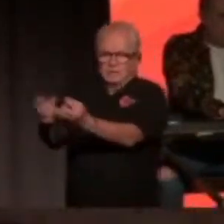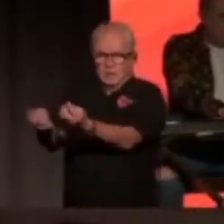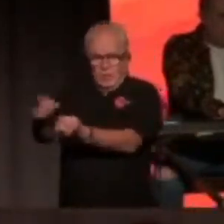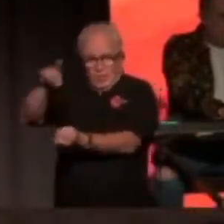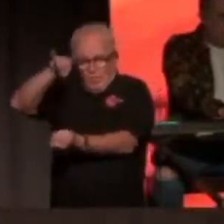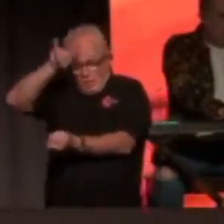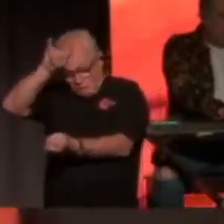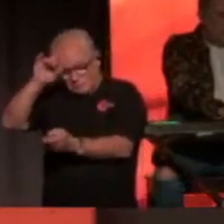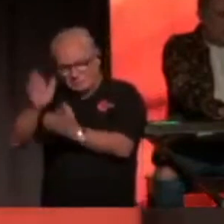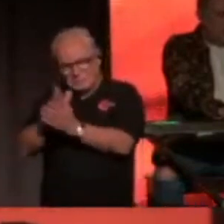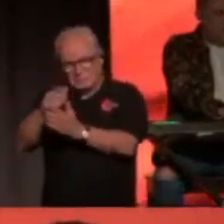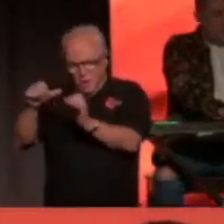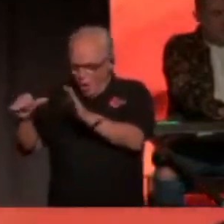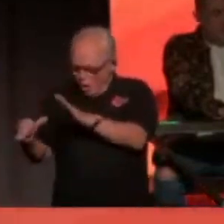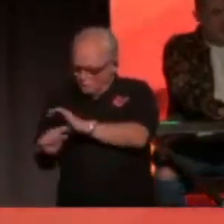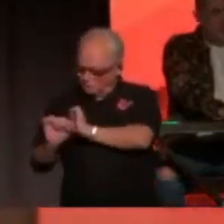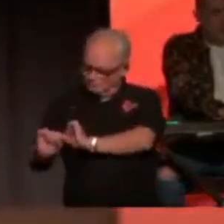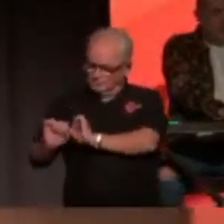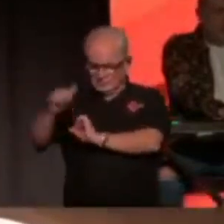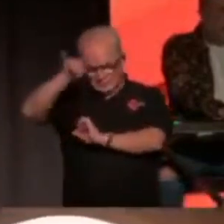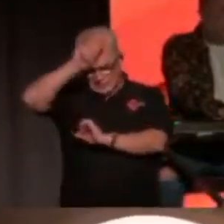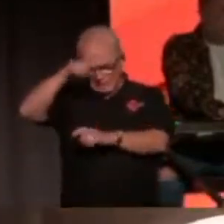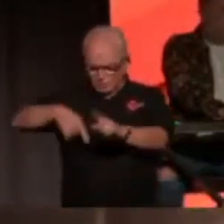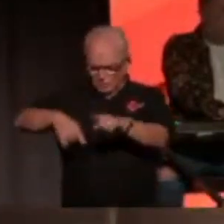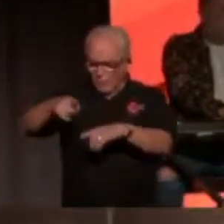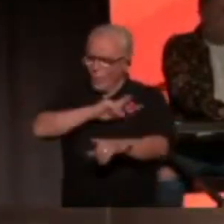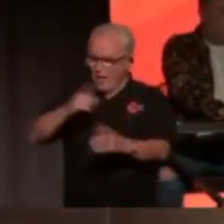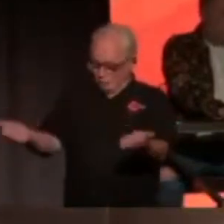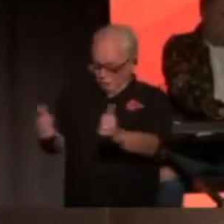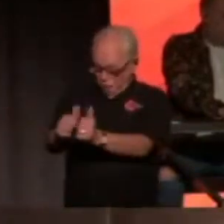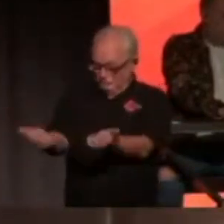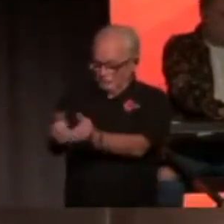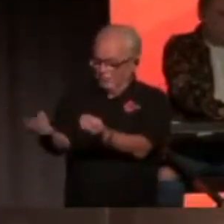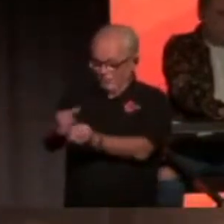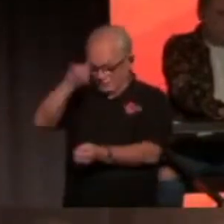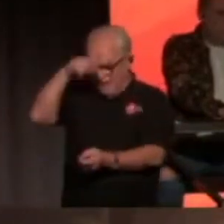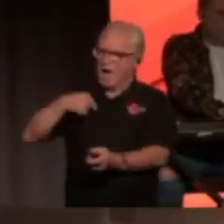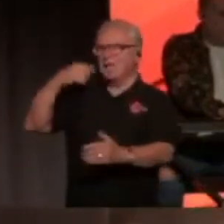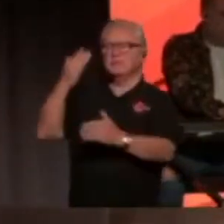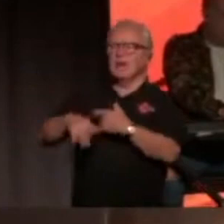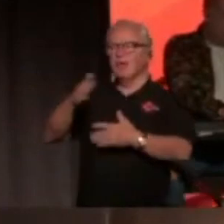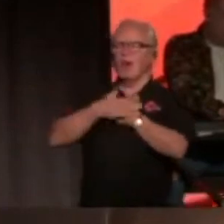You've brought yourself under his government. You came into his agreement. You and him's agreement.